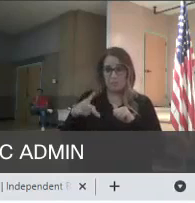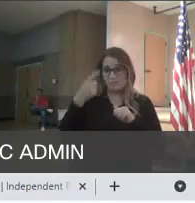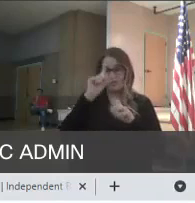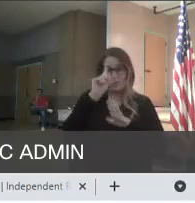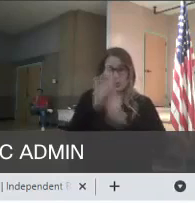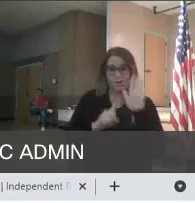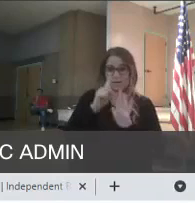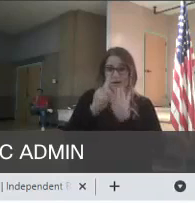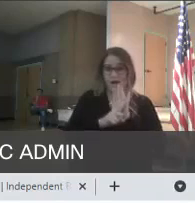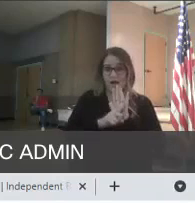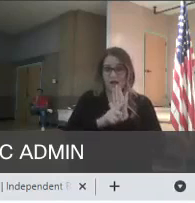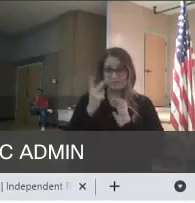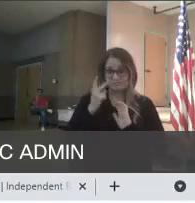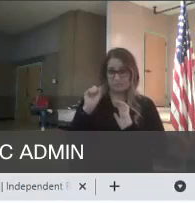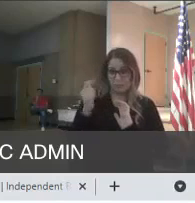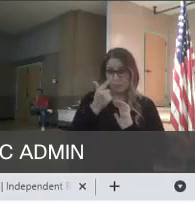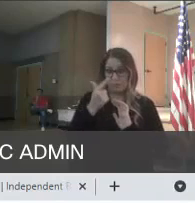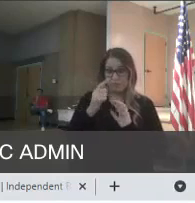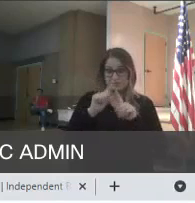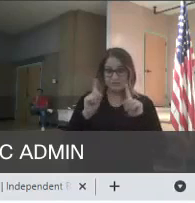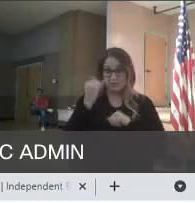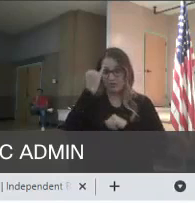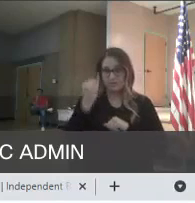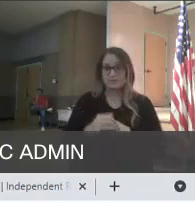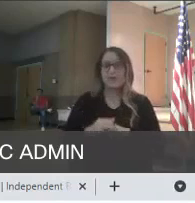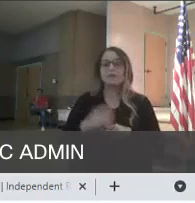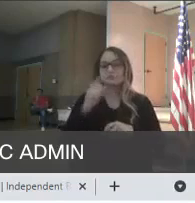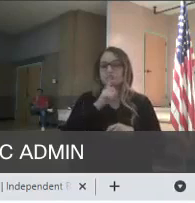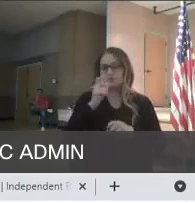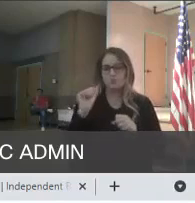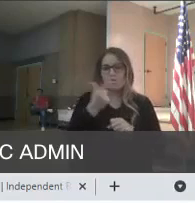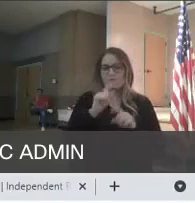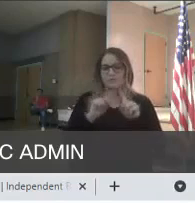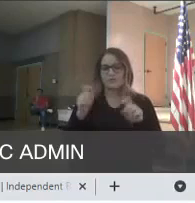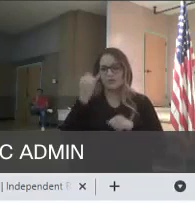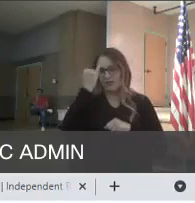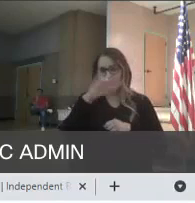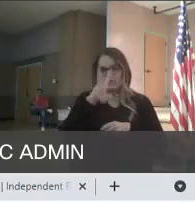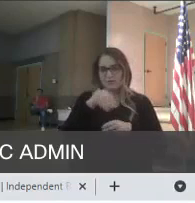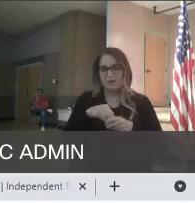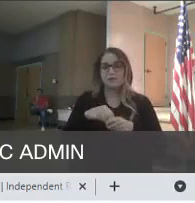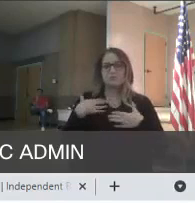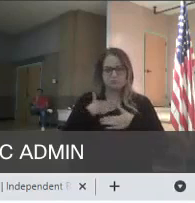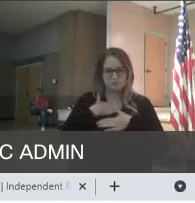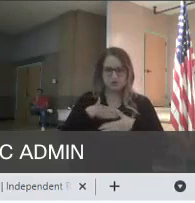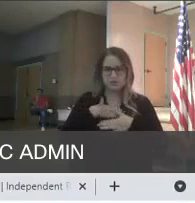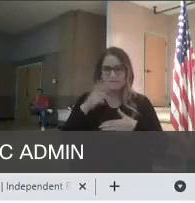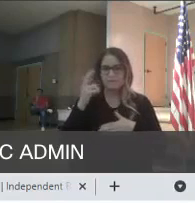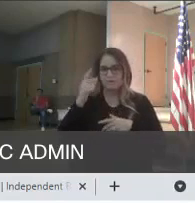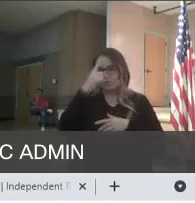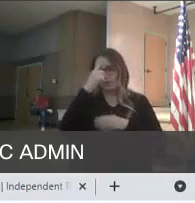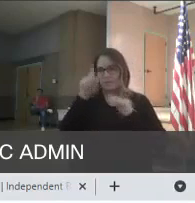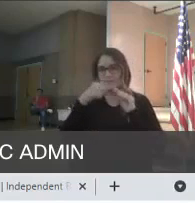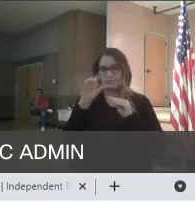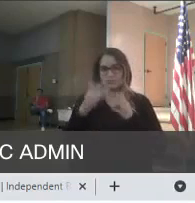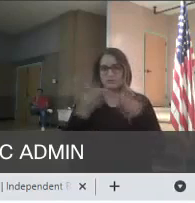for an hour and came up with those ideas. And I'm sure you guys have a lot more ideas involved, but I appreciate if you would consider those things. Thank you